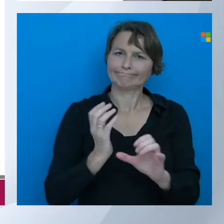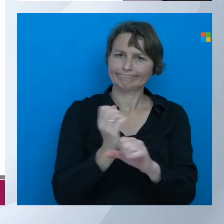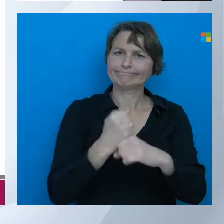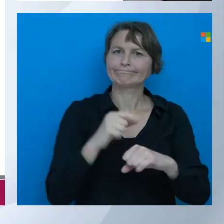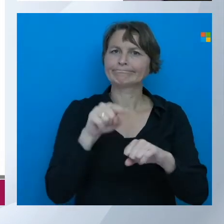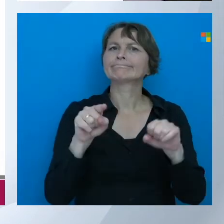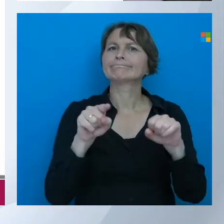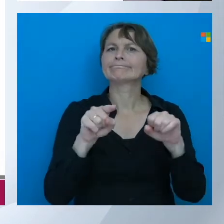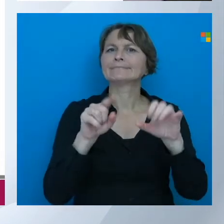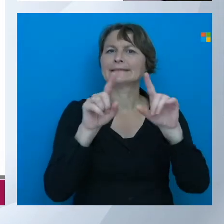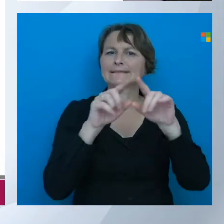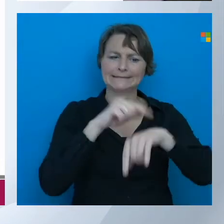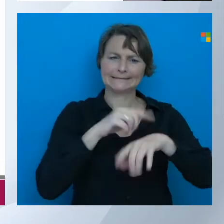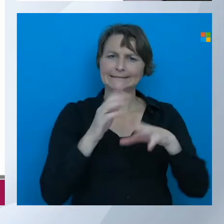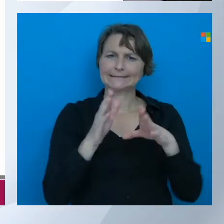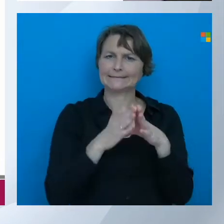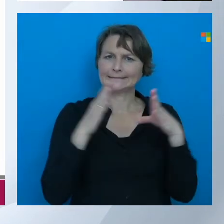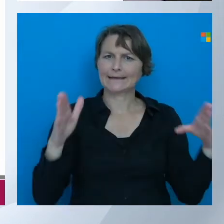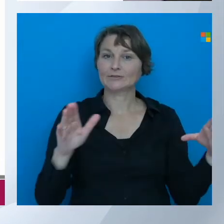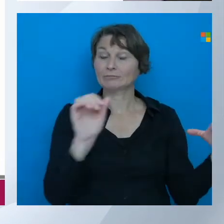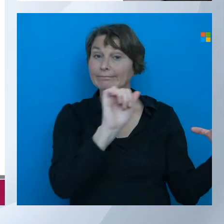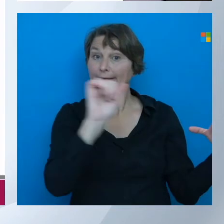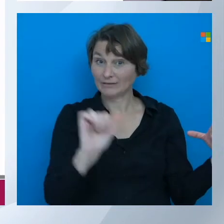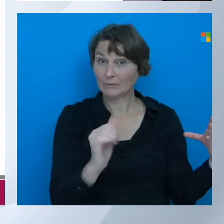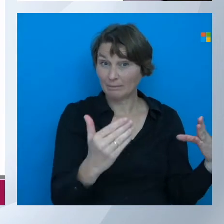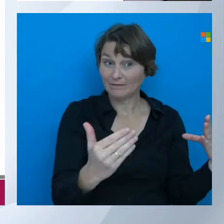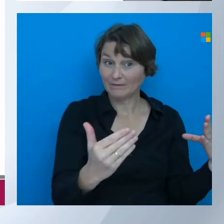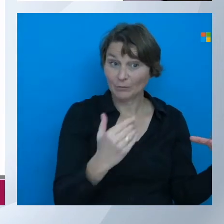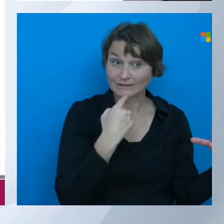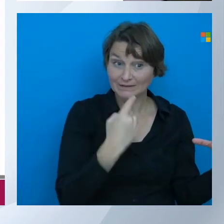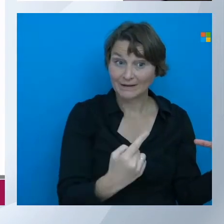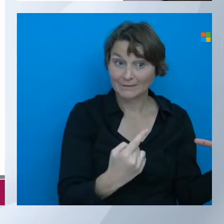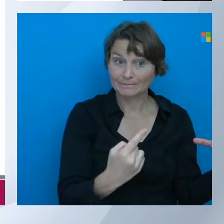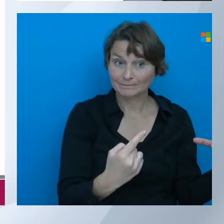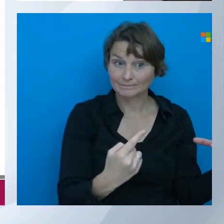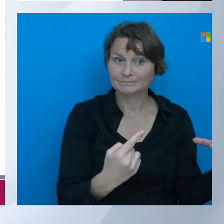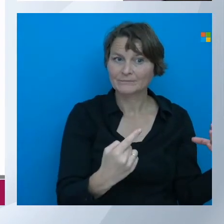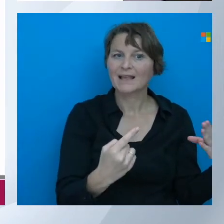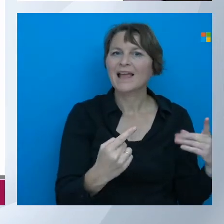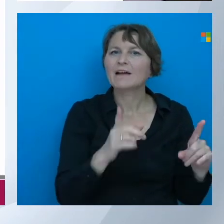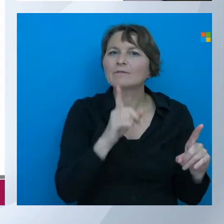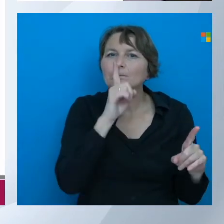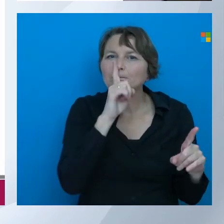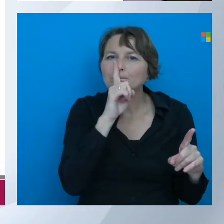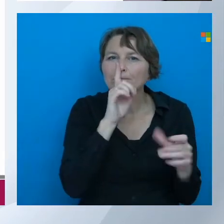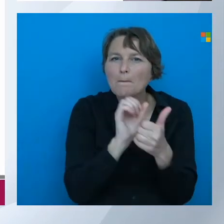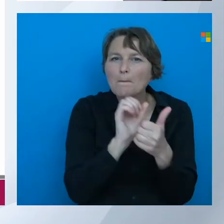previously. Making sure that I have a secure password for my credentials.